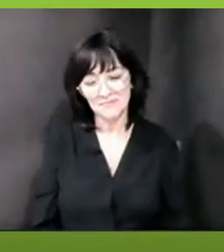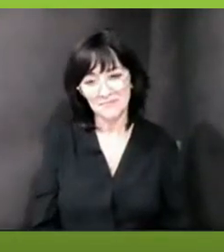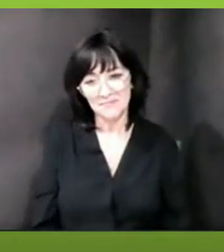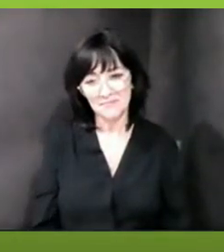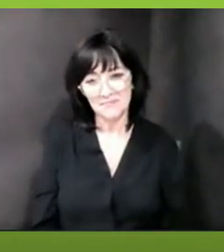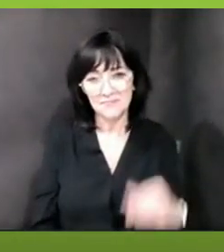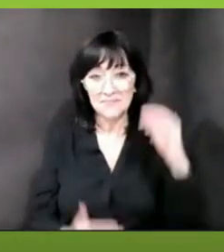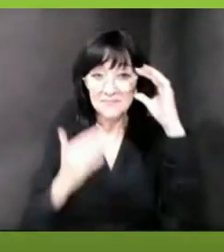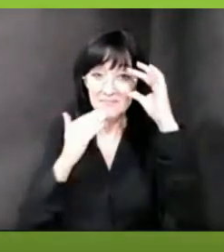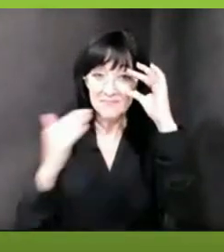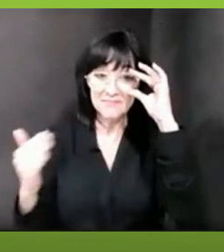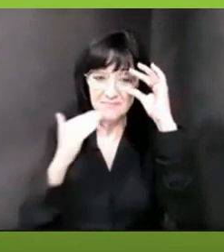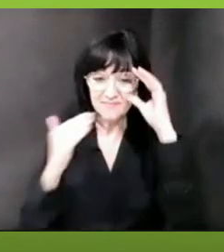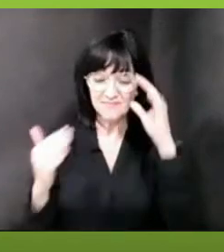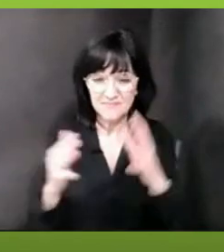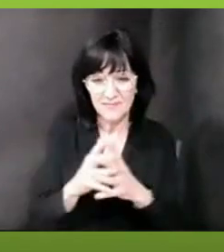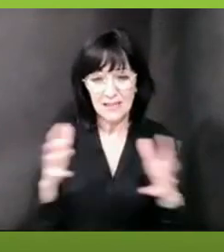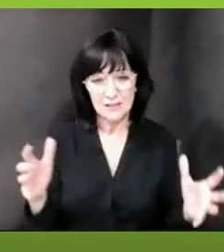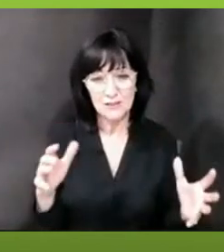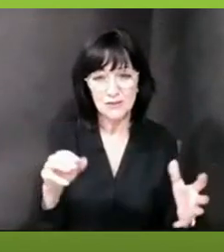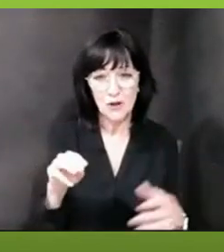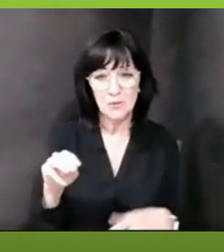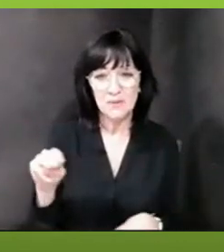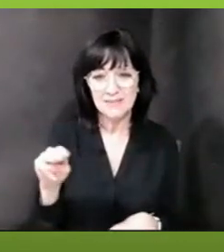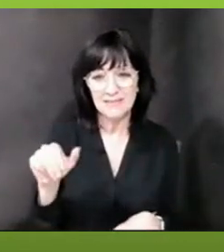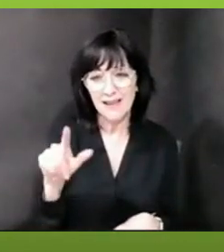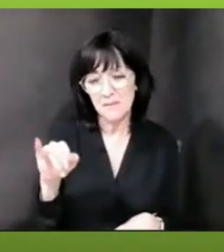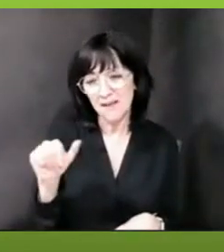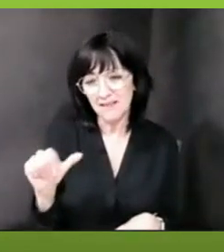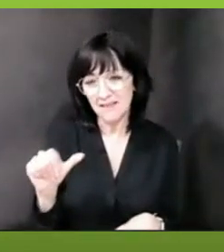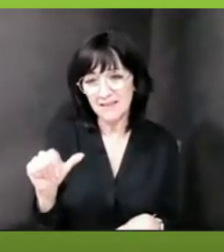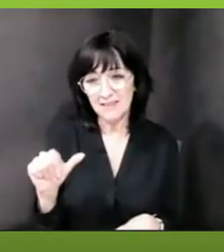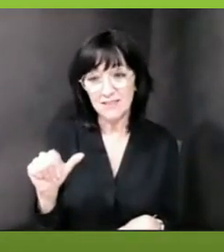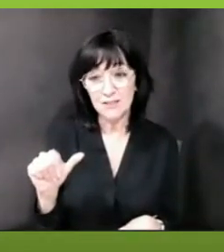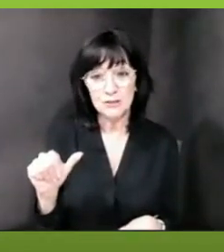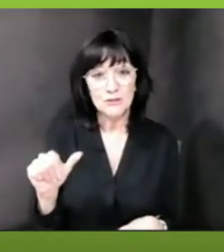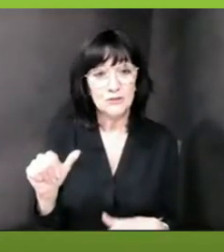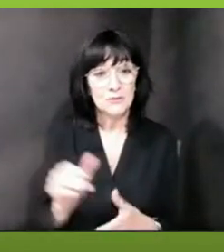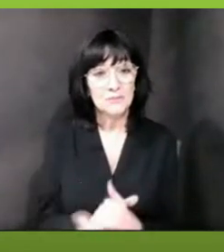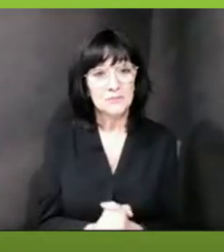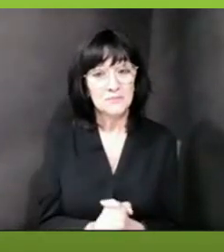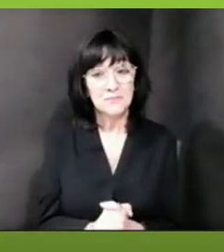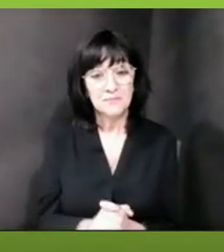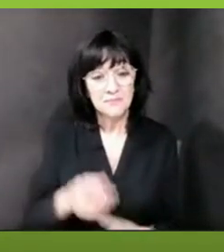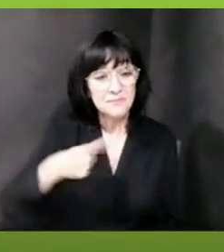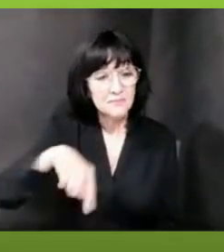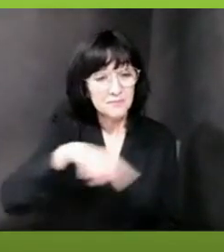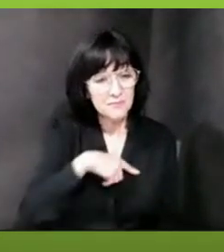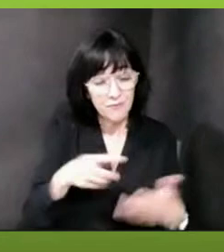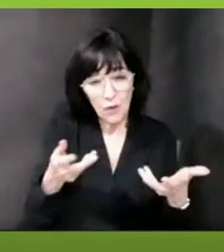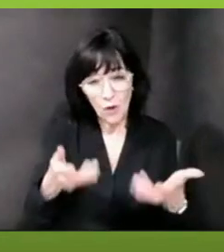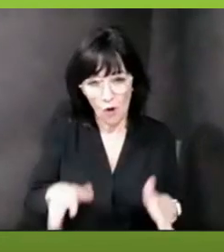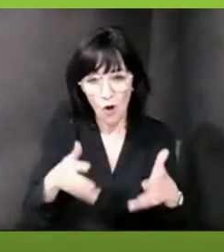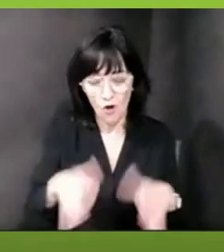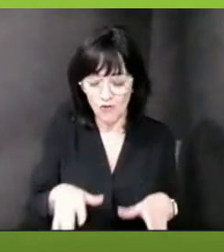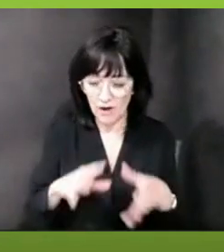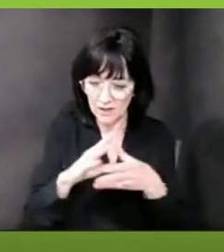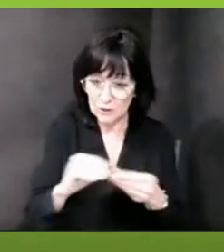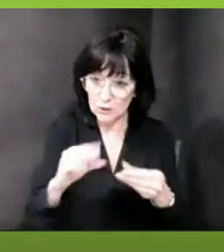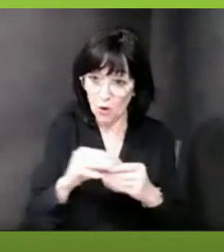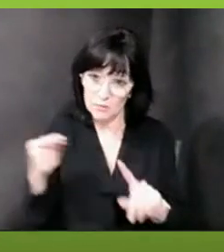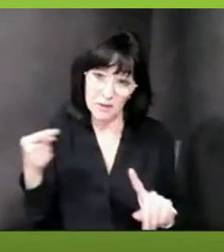Thank you so much, Malia. So as we, already talked a lot about